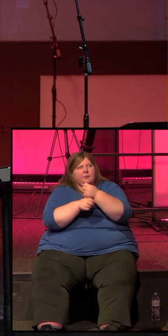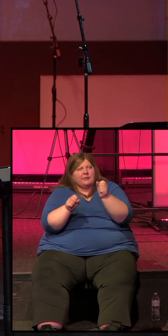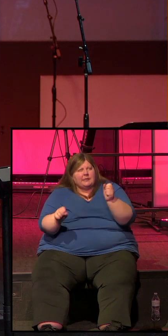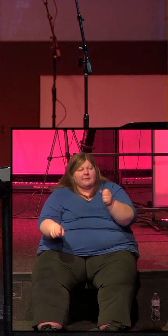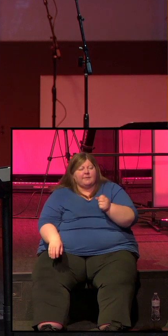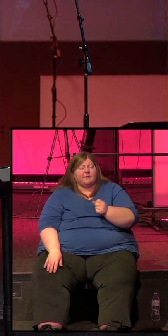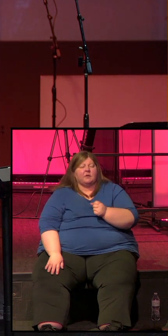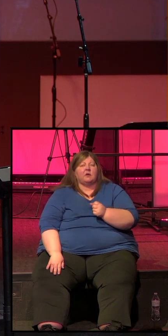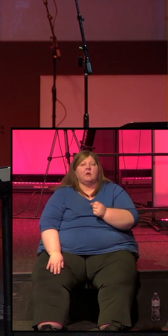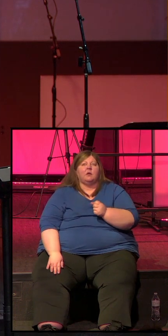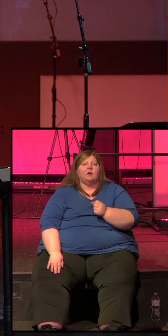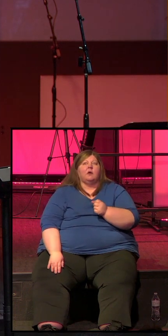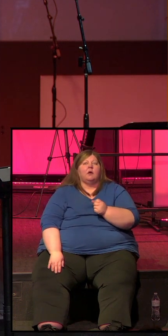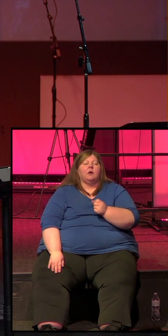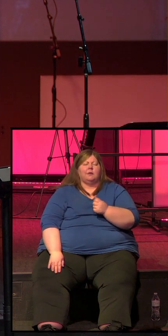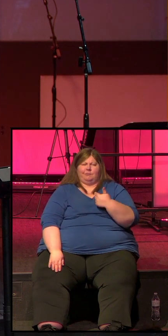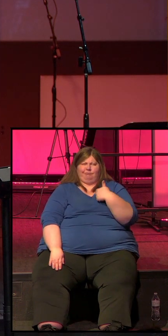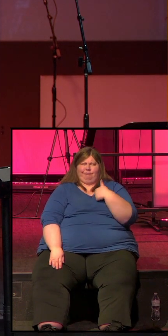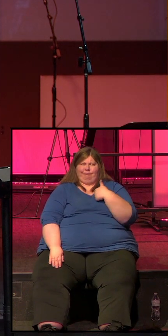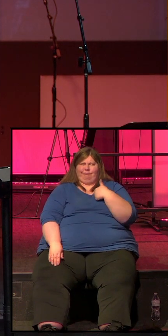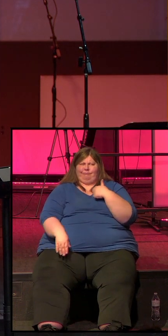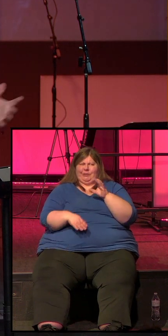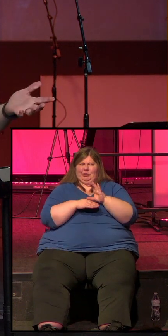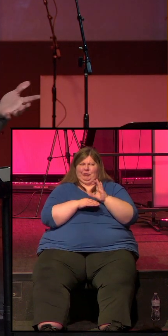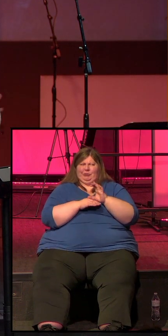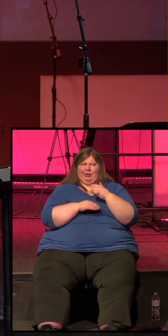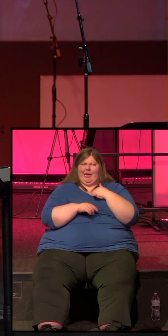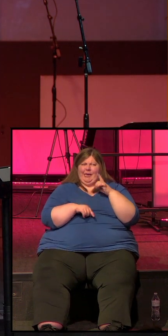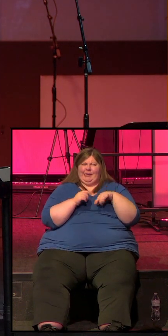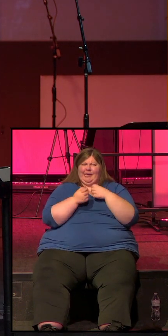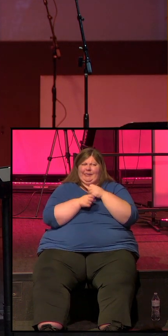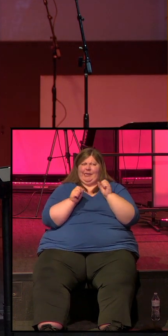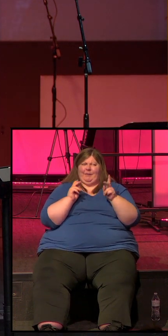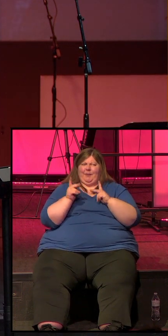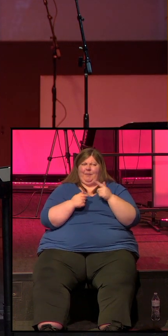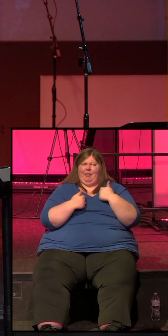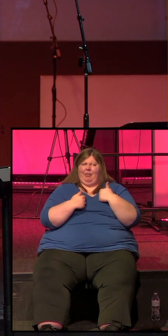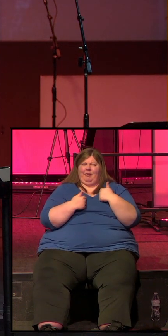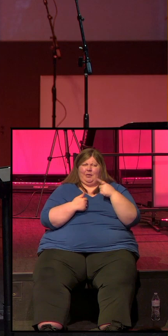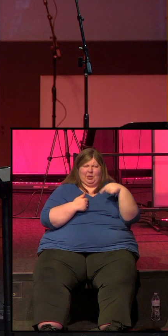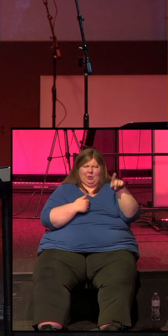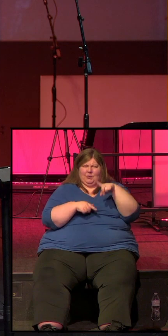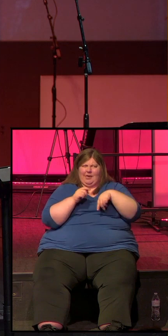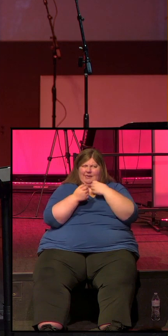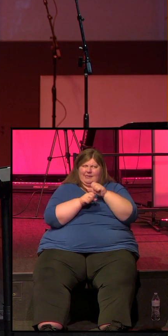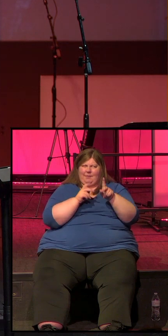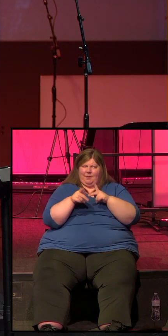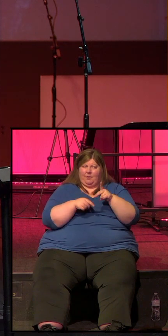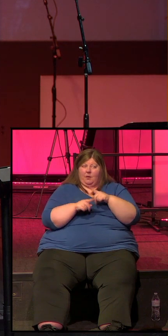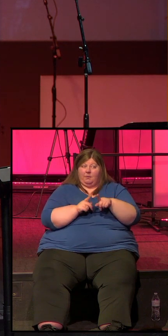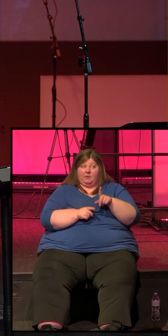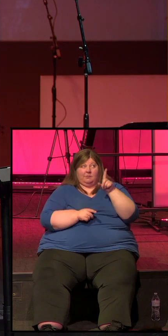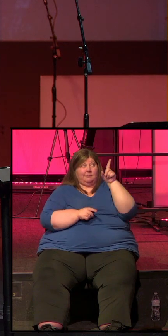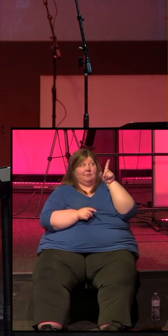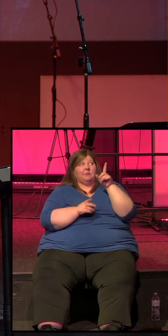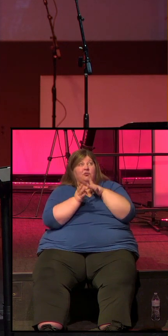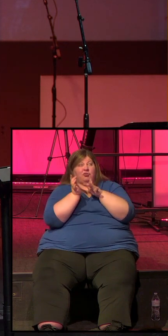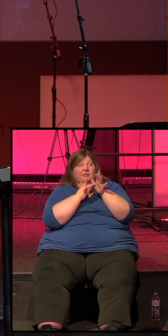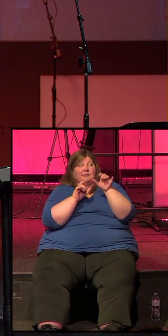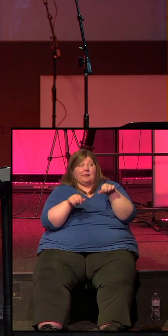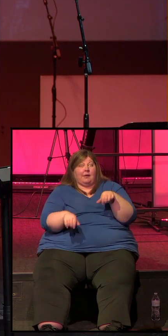church, I can't save people. You can't save people, but Jesus